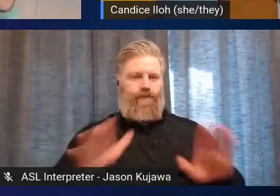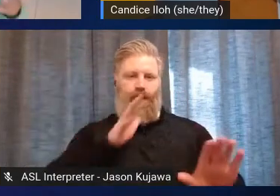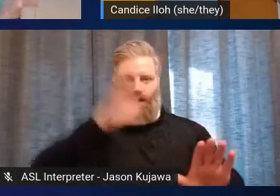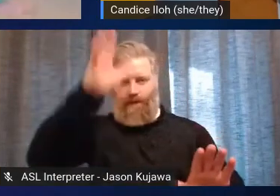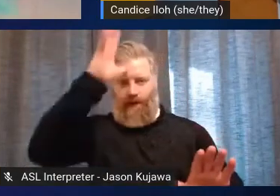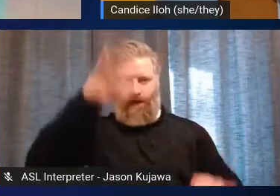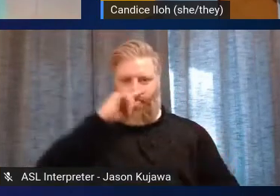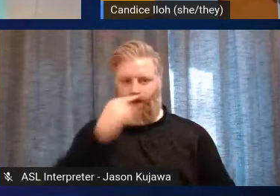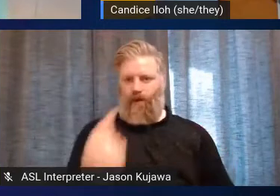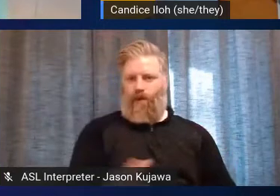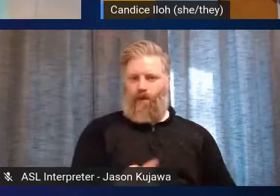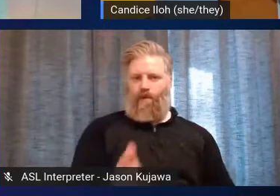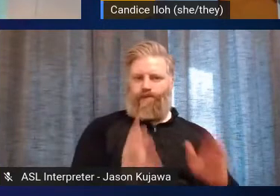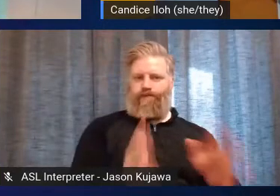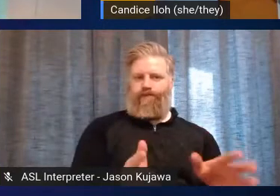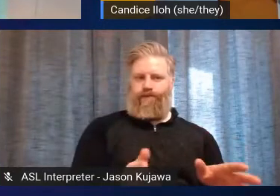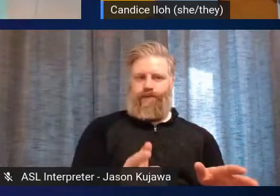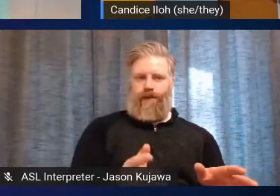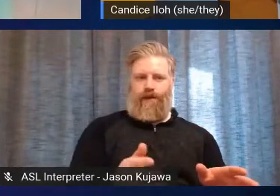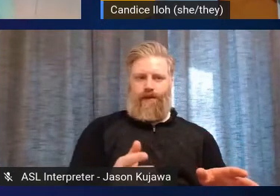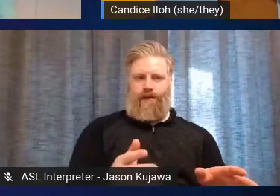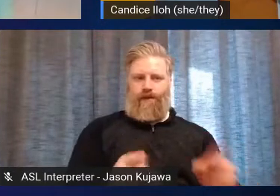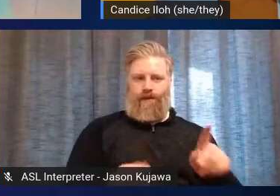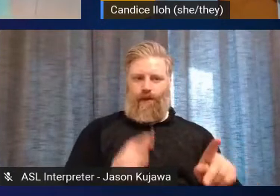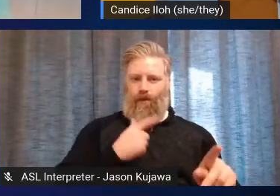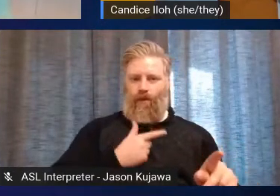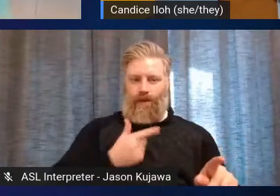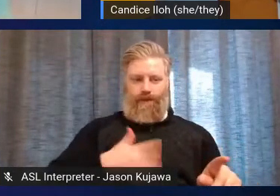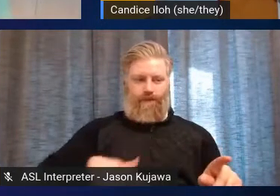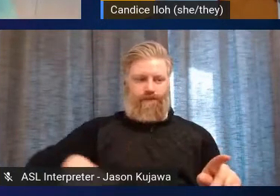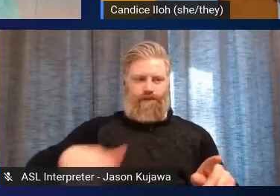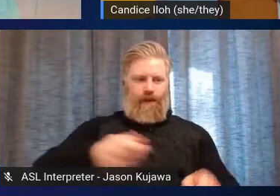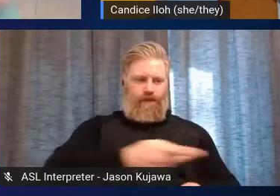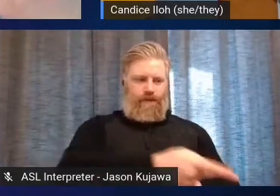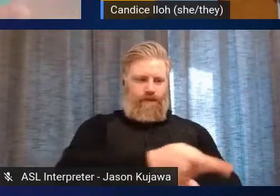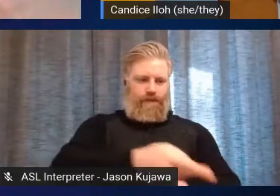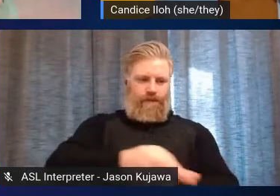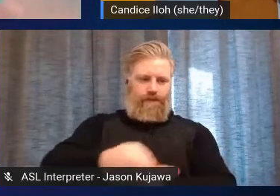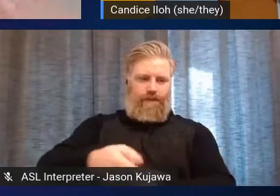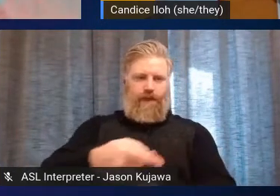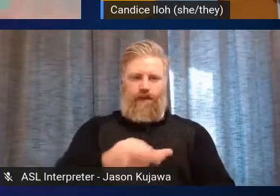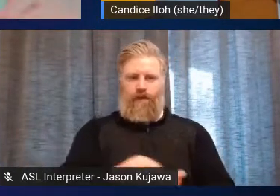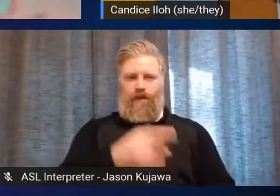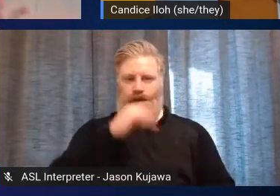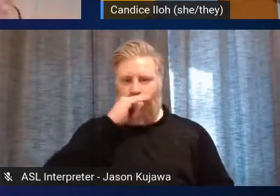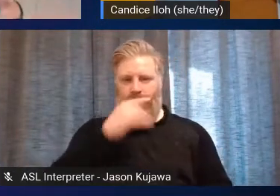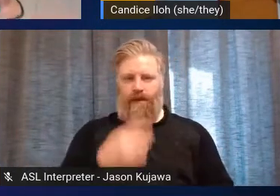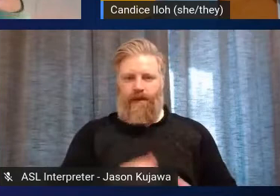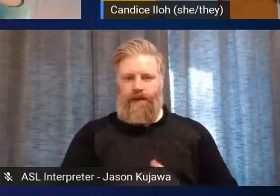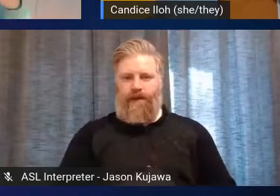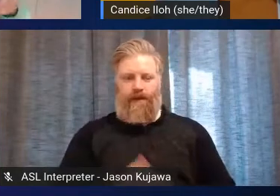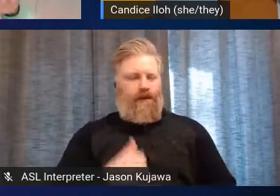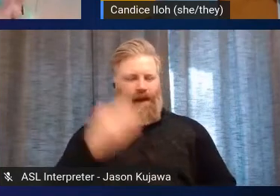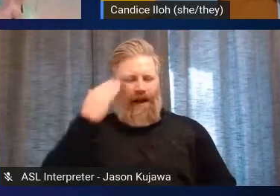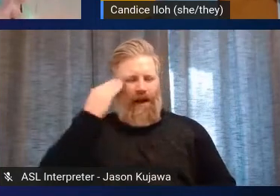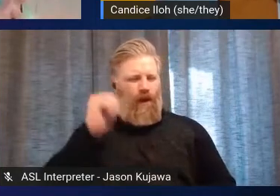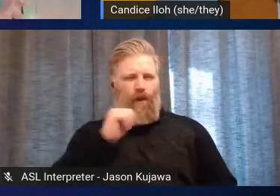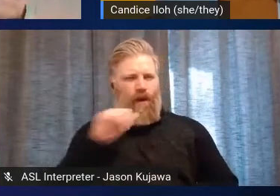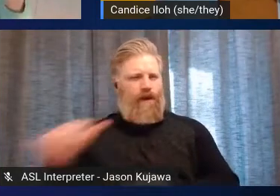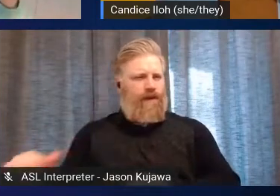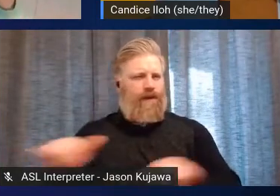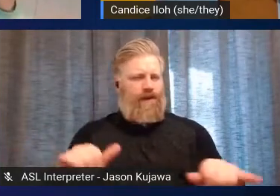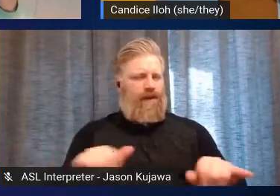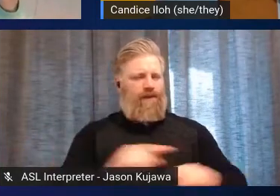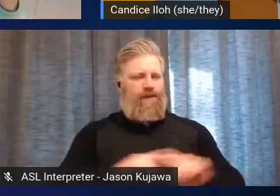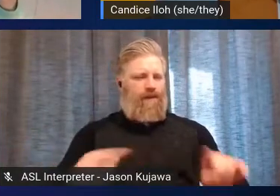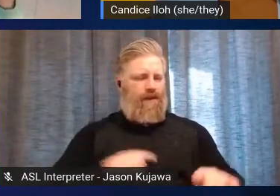kind of to be taken care of by the rest of the neighborhood. And this is not, I know this is not the same, but I could not help but think,